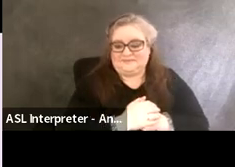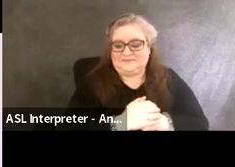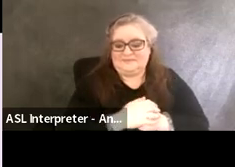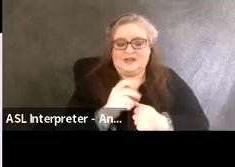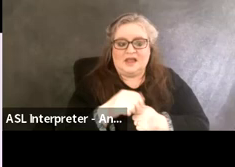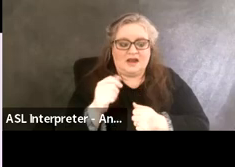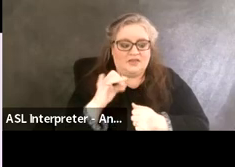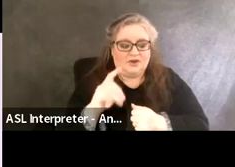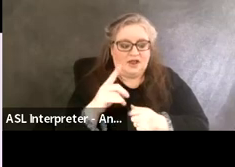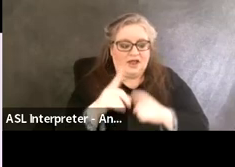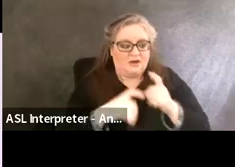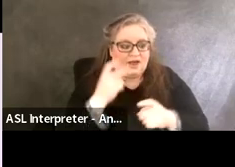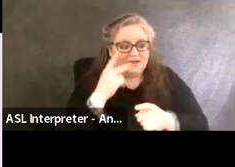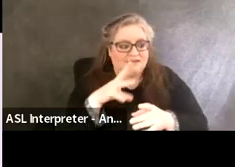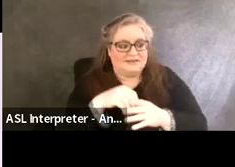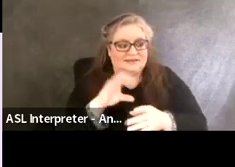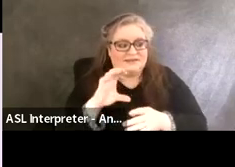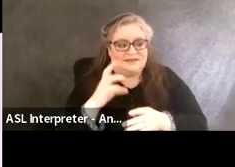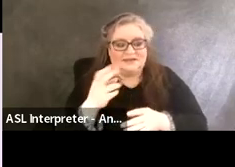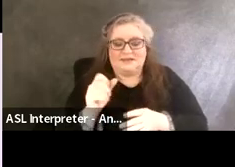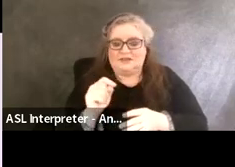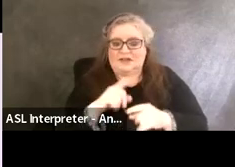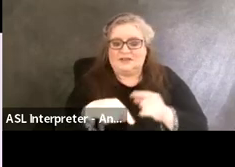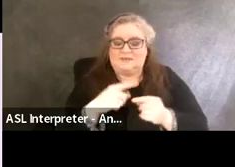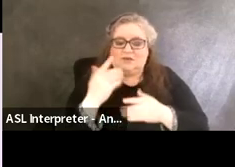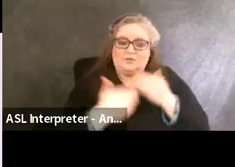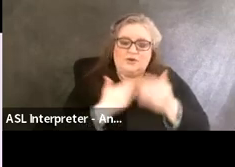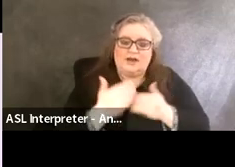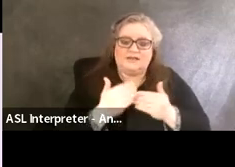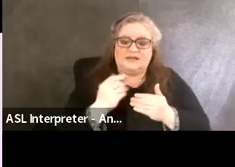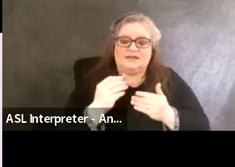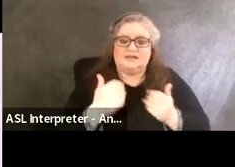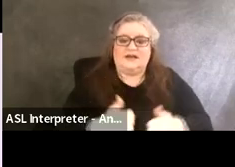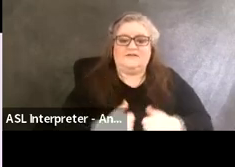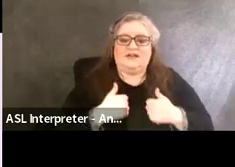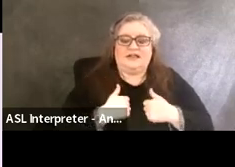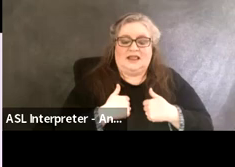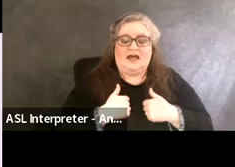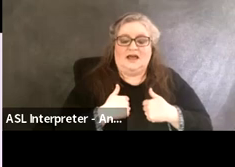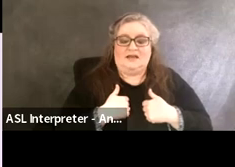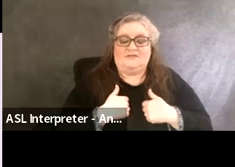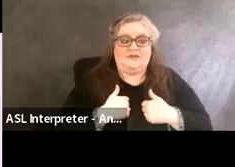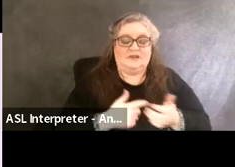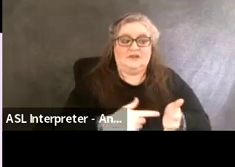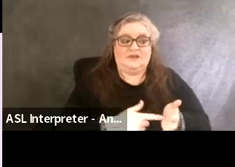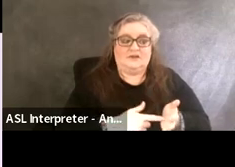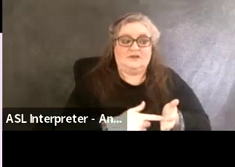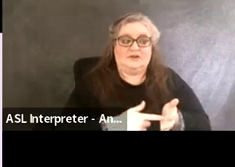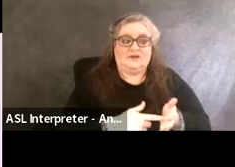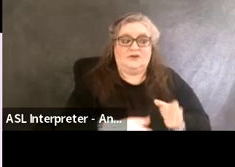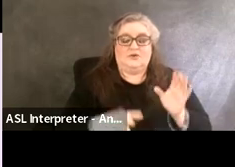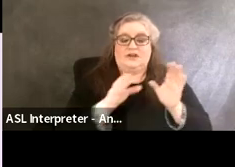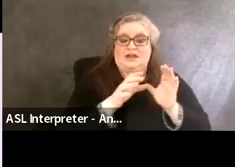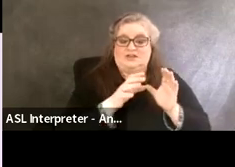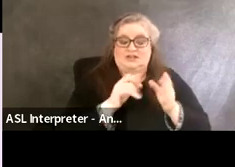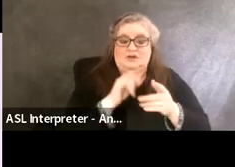Another ID question I'm seeing in the chat is about the process of live credentialing, where the person filling out the form actually has to